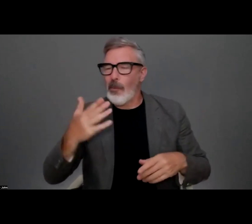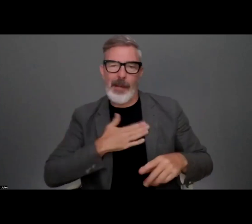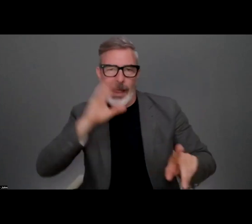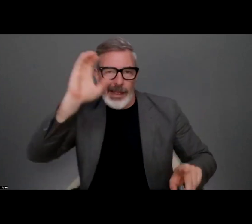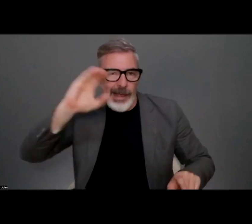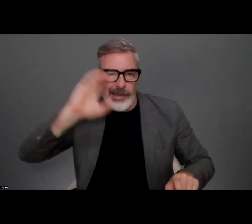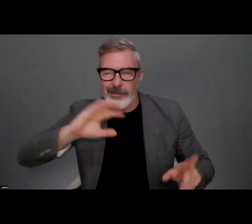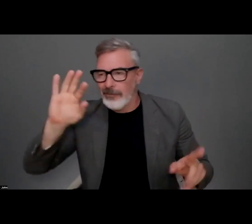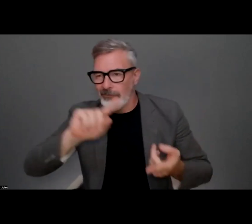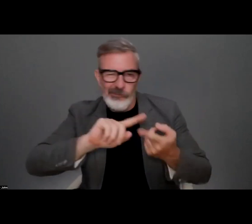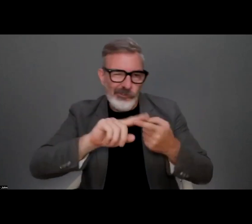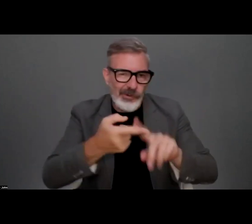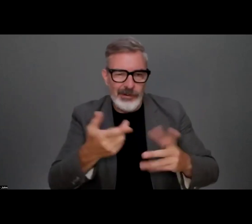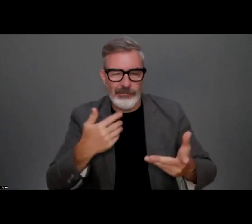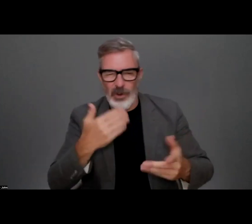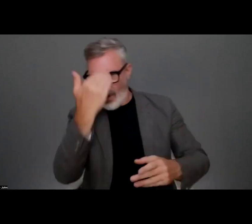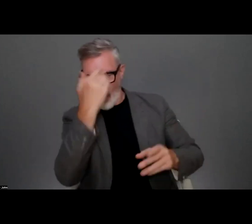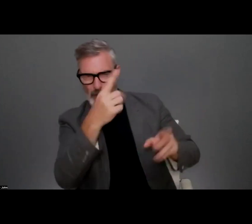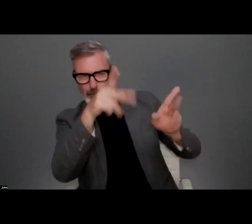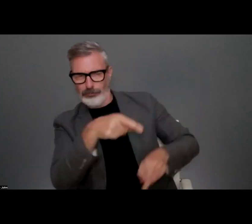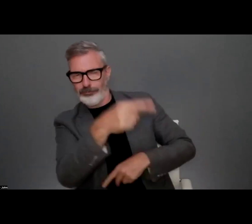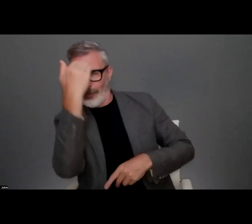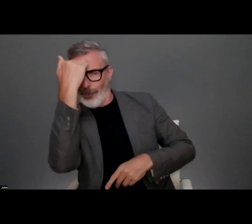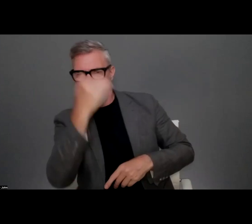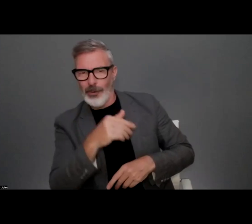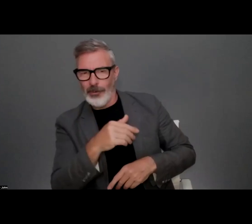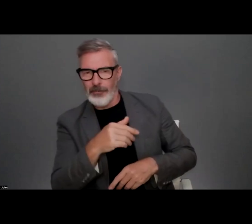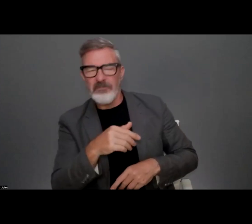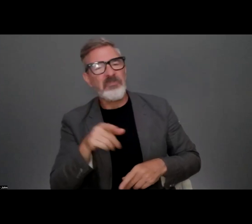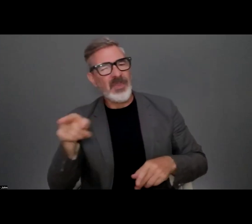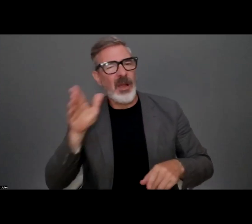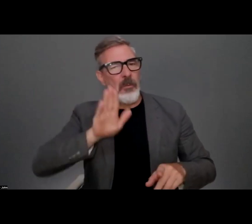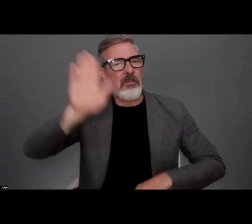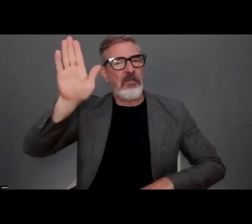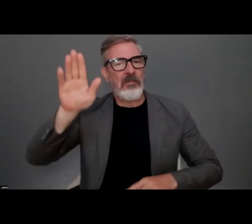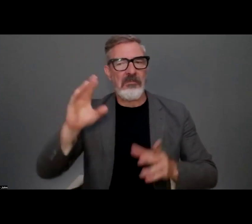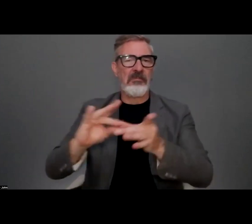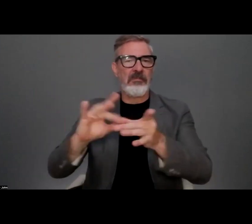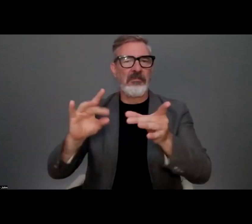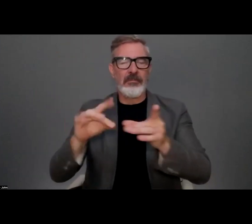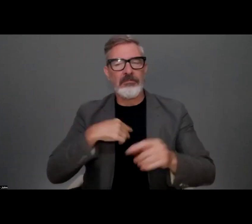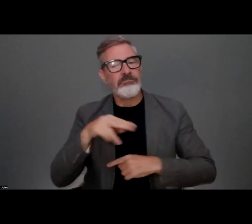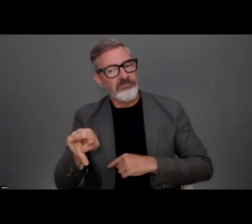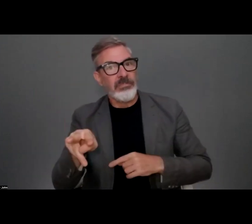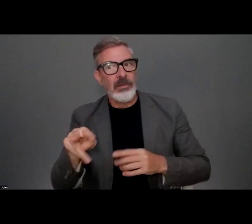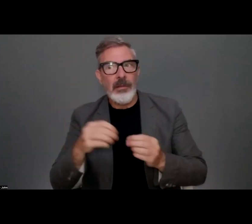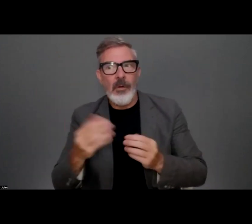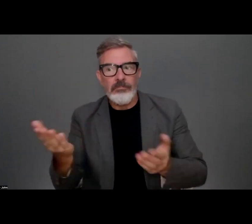have somebody who they work with. And then the conversation gets longer and warmer and more